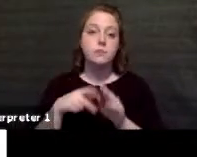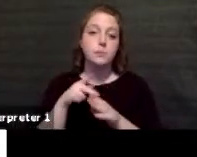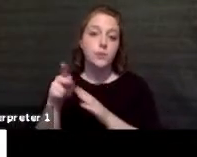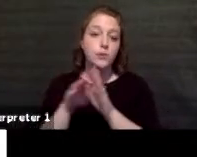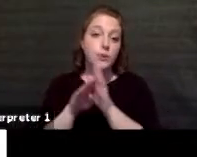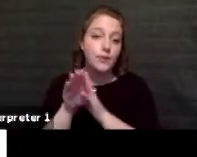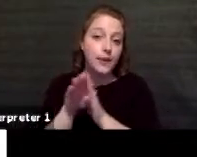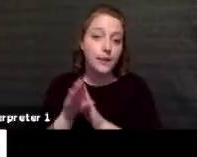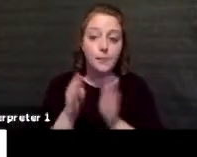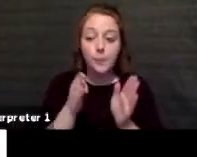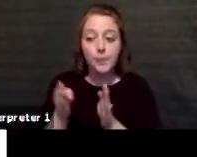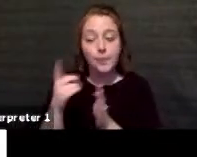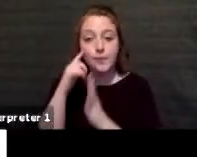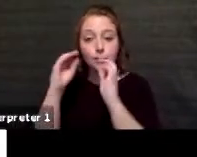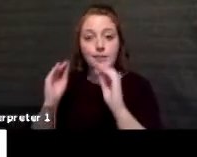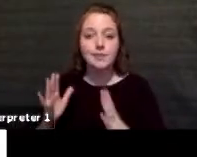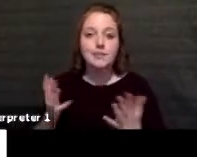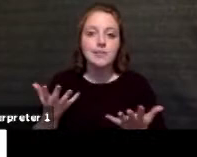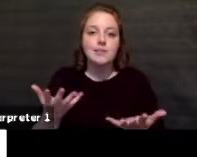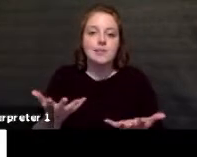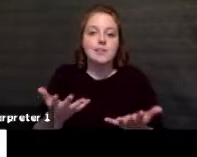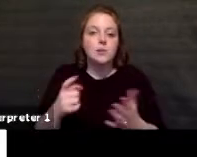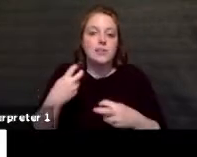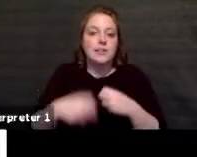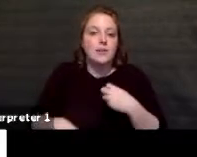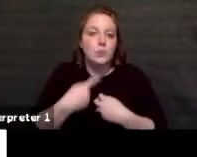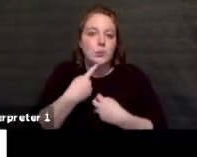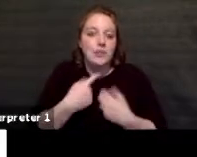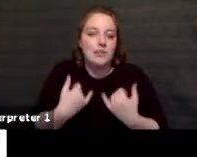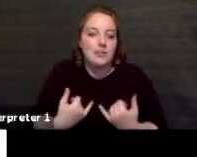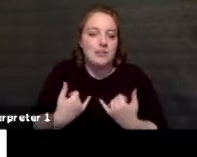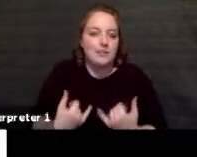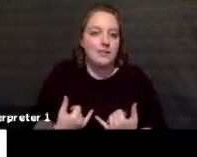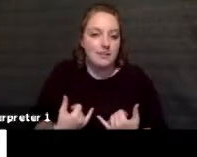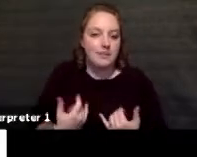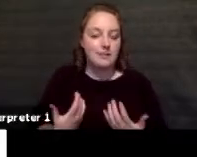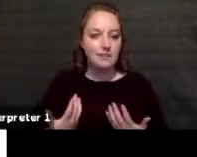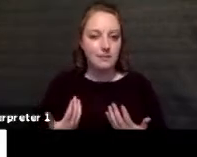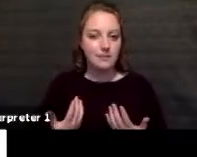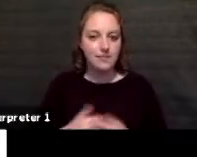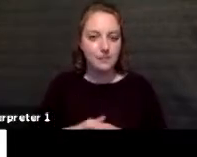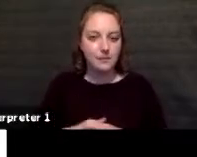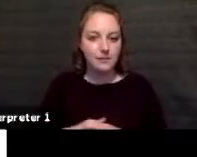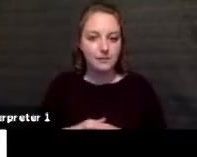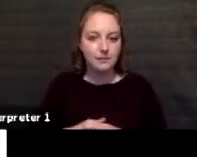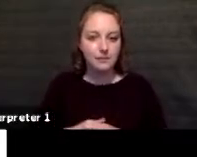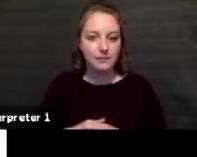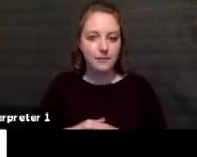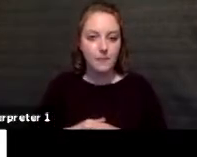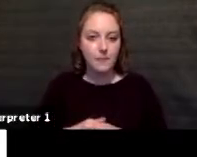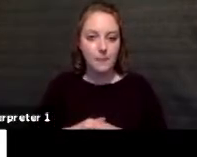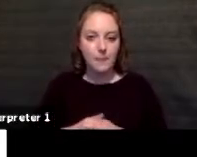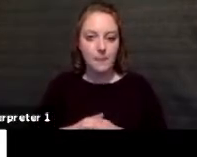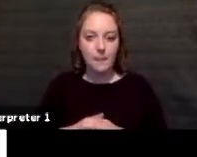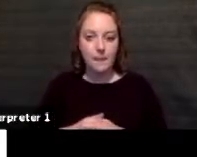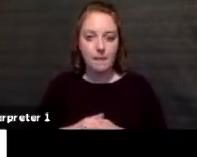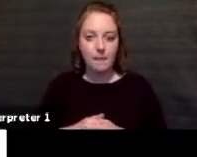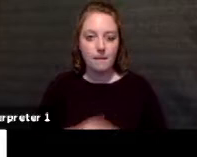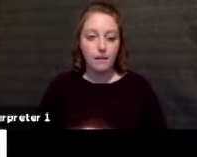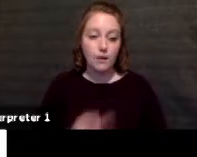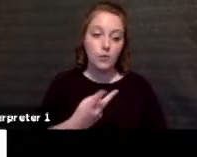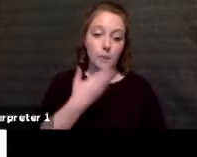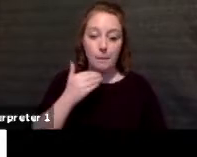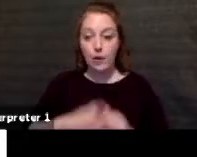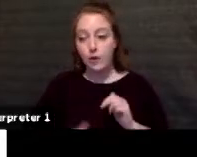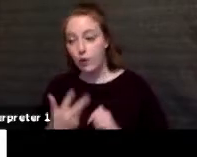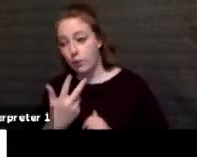preparation of our teachers. So it would be hard to say, um, for sure that, you know, two versus three would be better